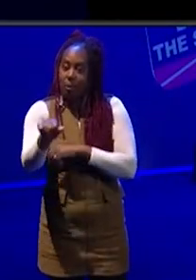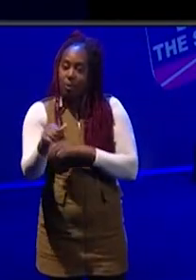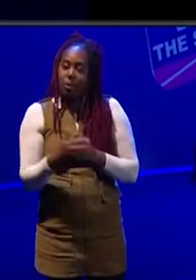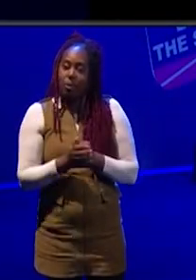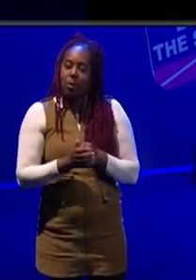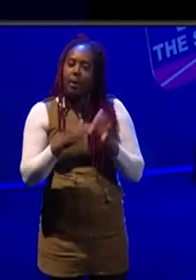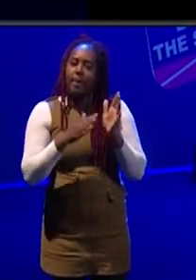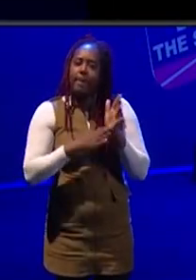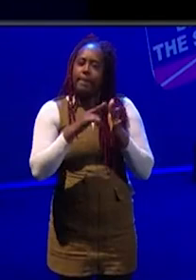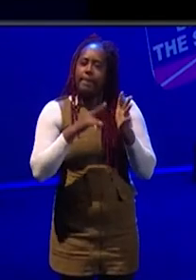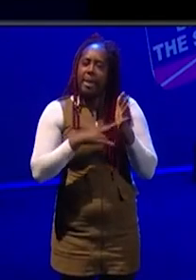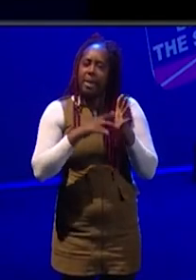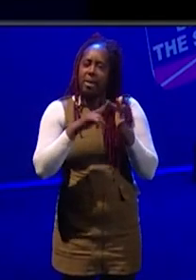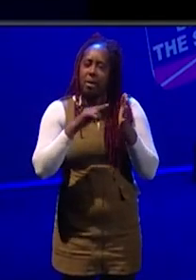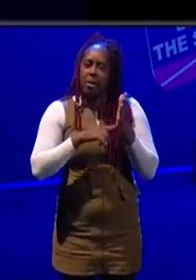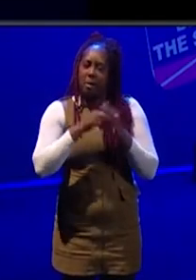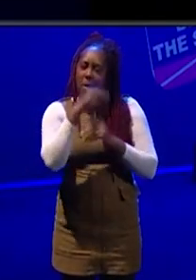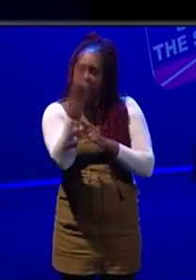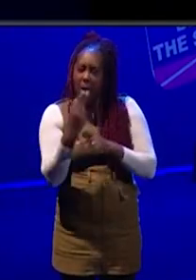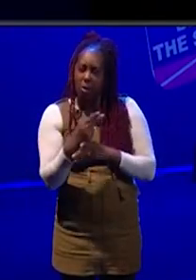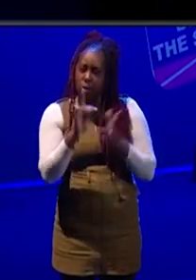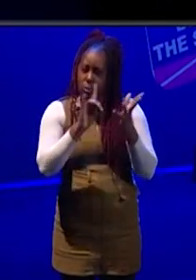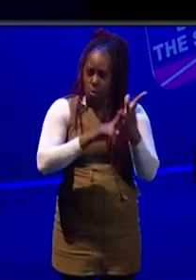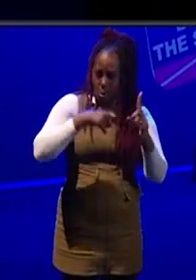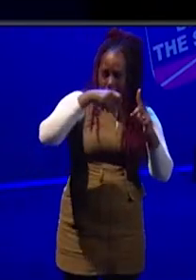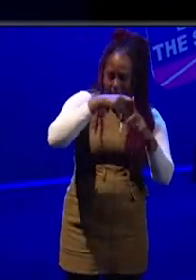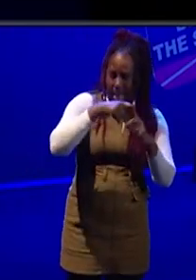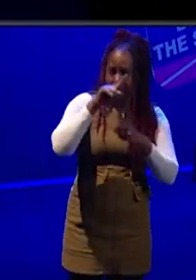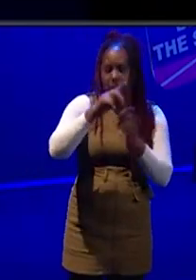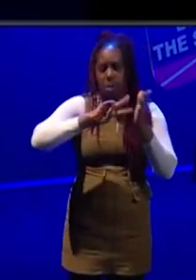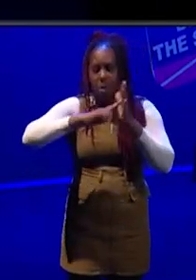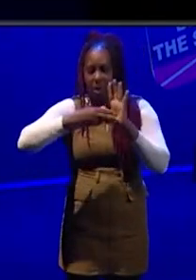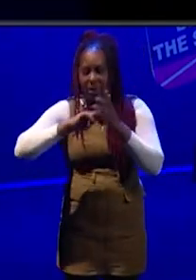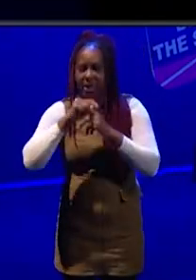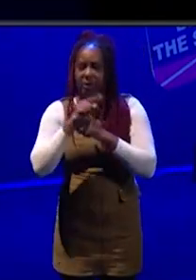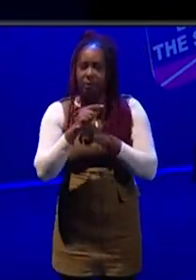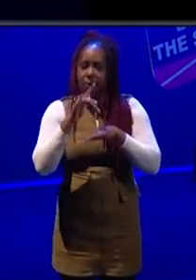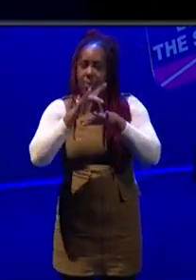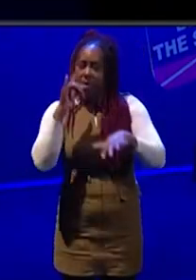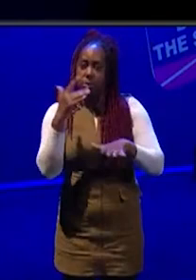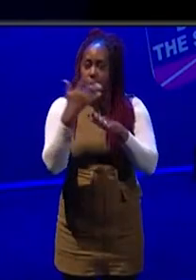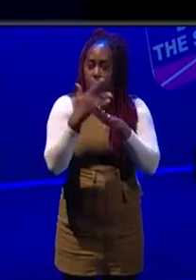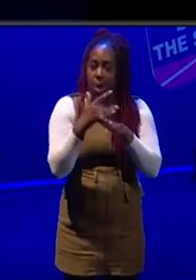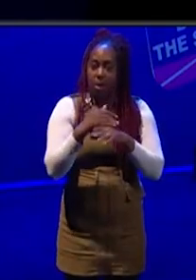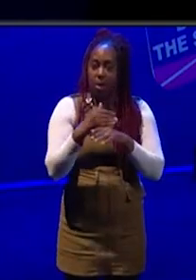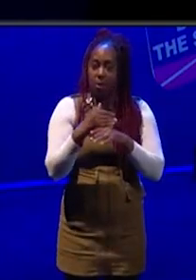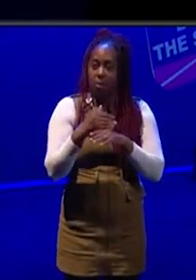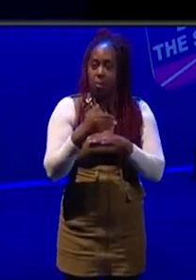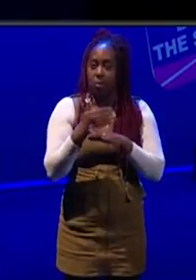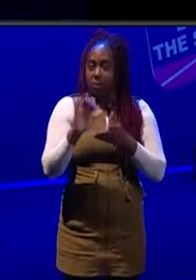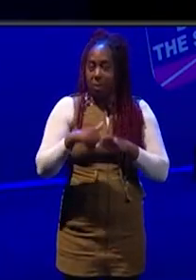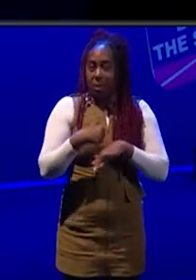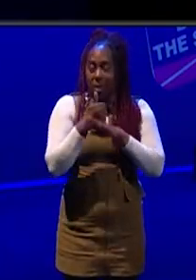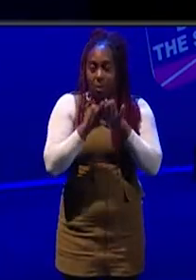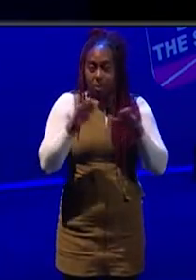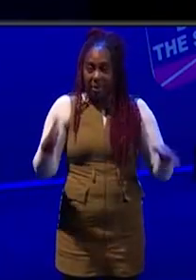UK. Mm. And MENA Arts UK is an organisation for professionals working on stage and off stage, in front of the camera, behind the